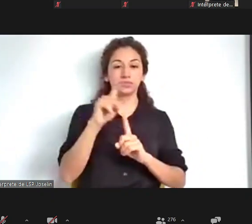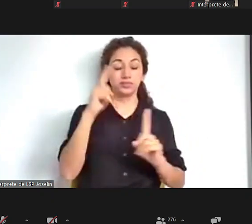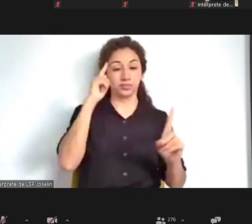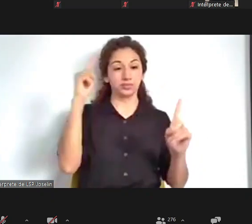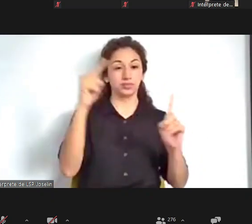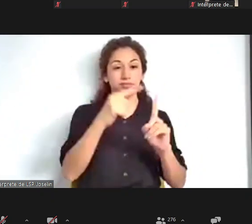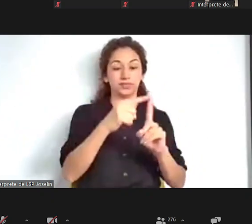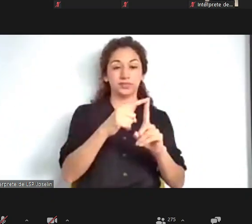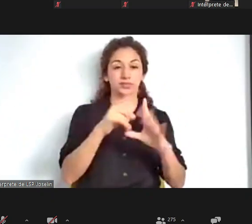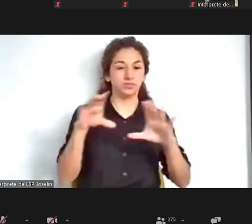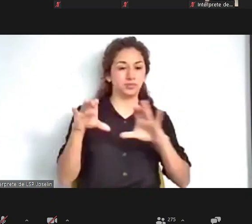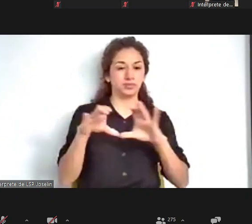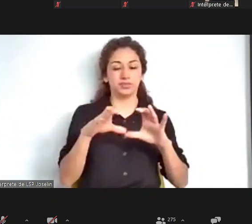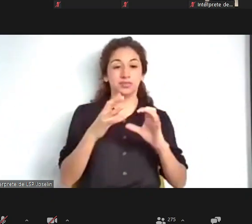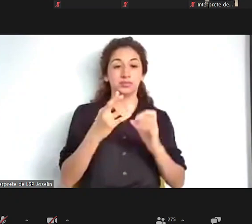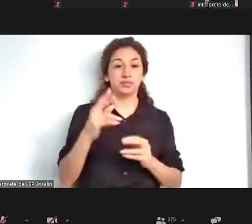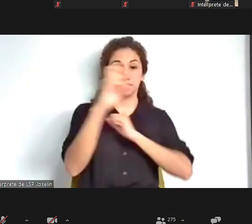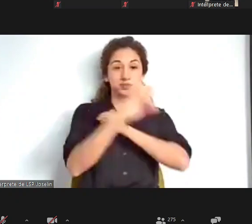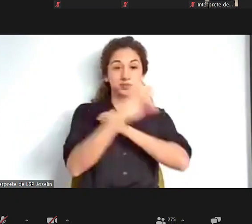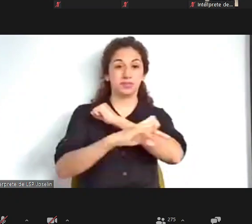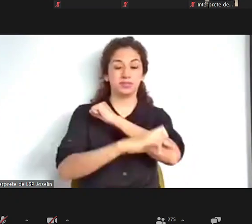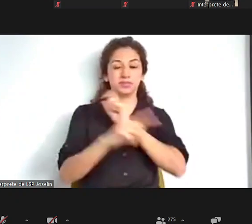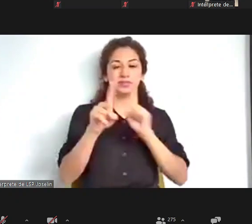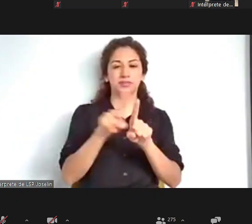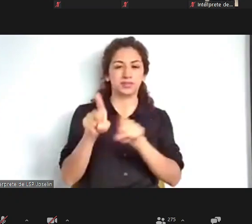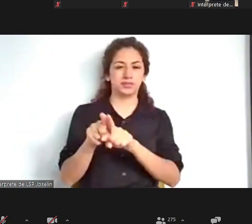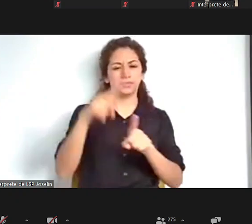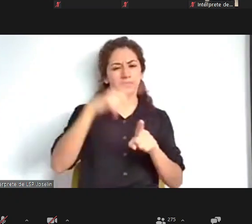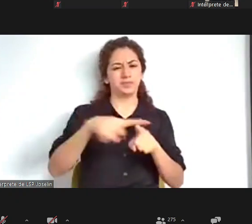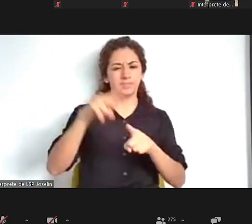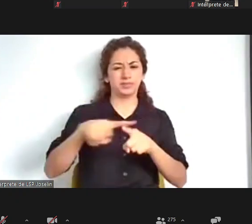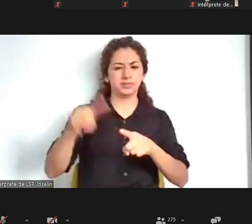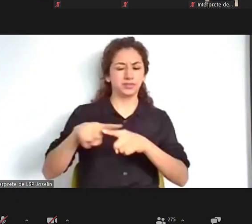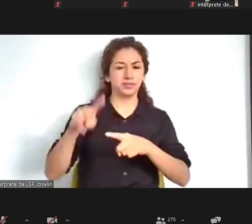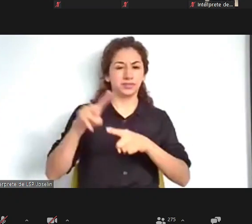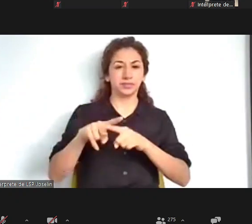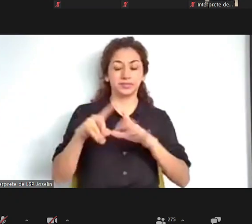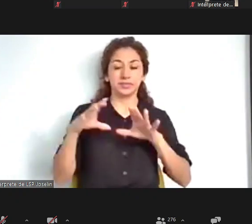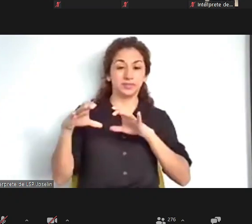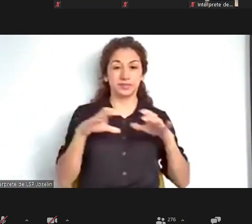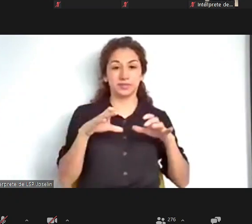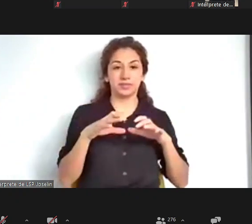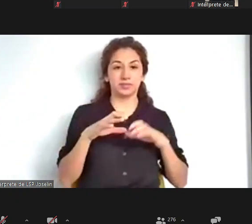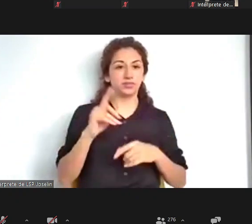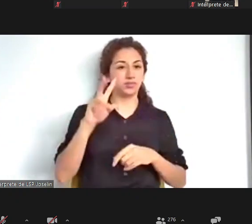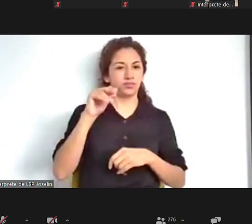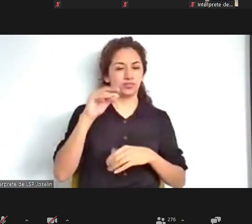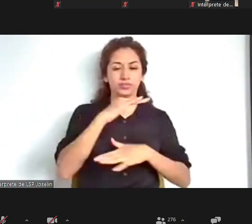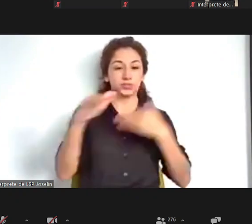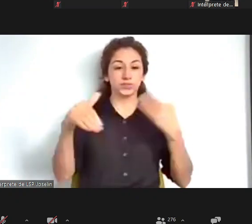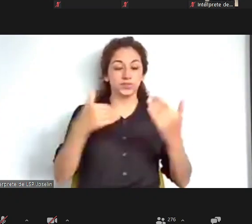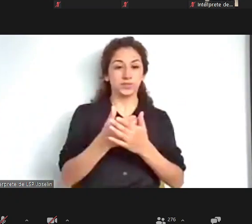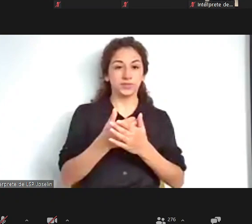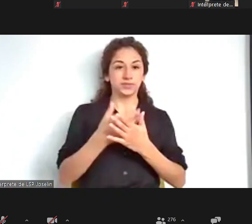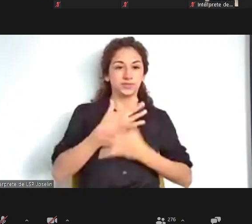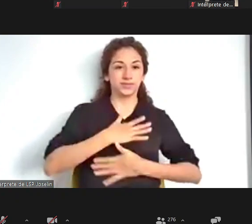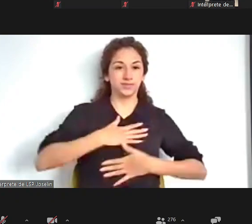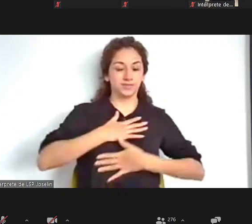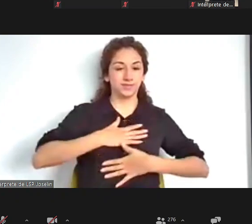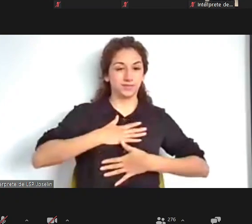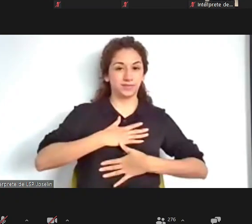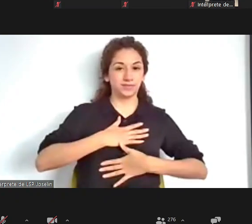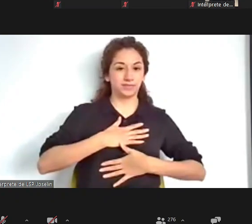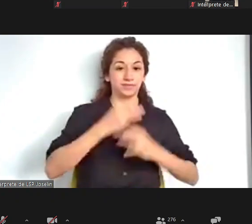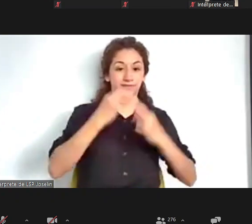societies the structural challenges of the country and the huge challenges that we have in different dimension not